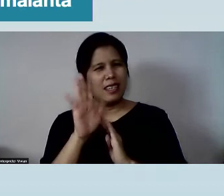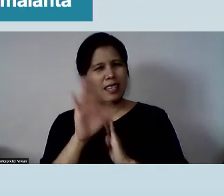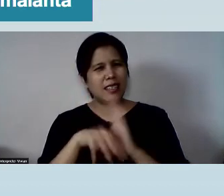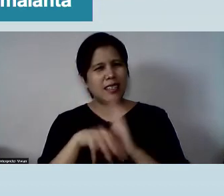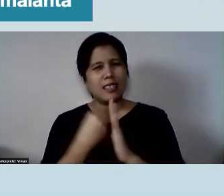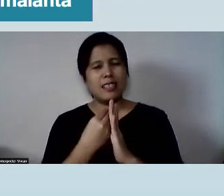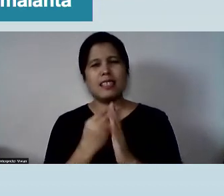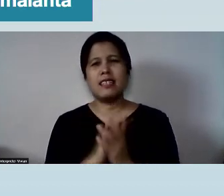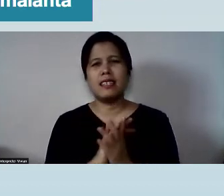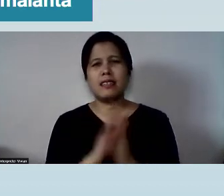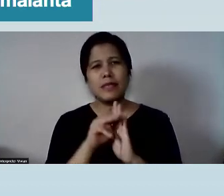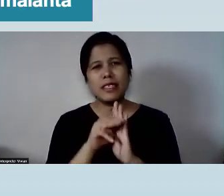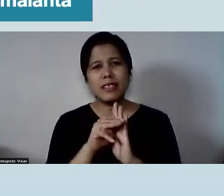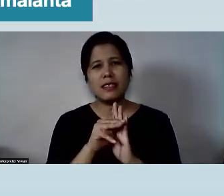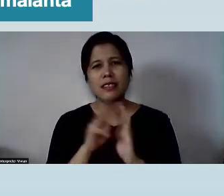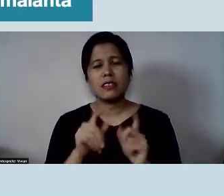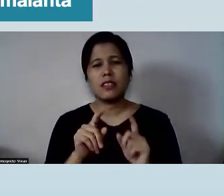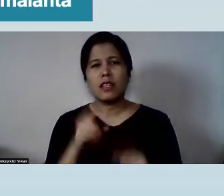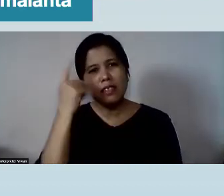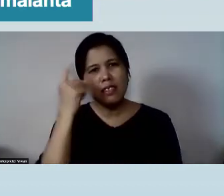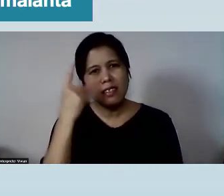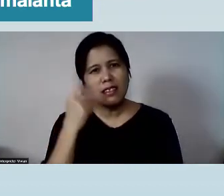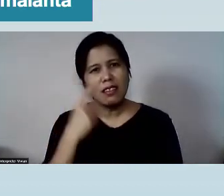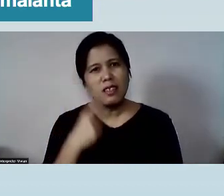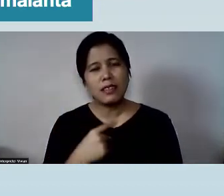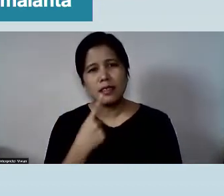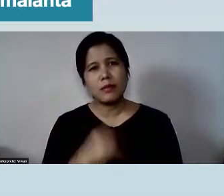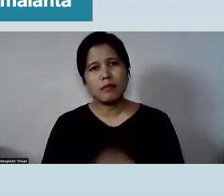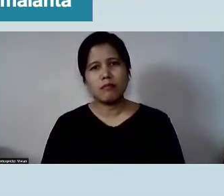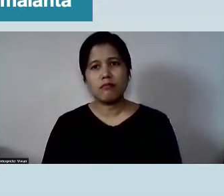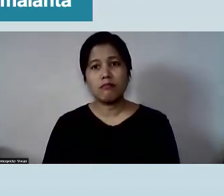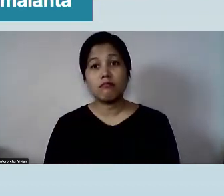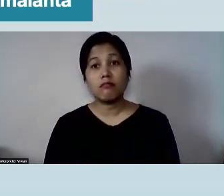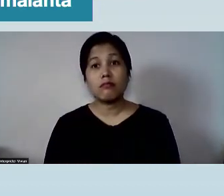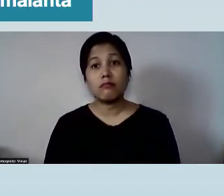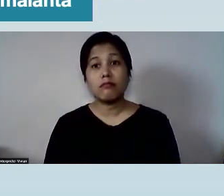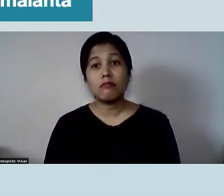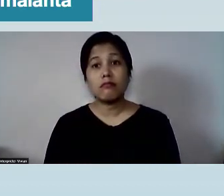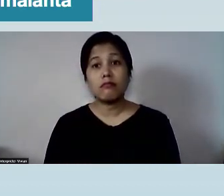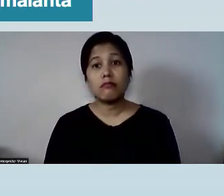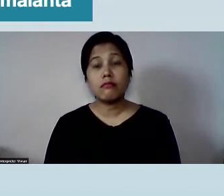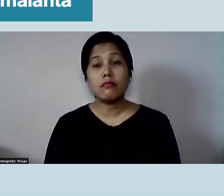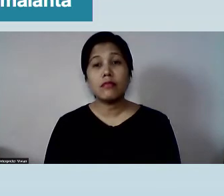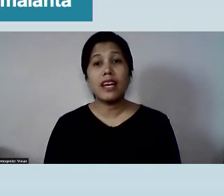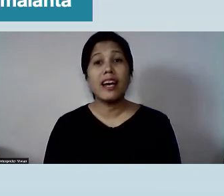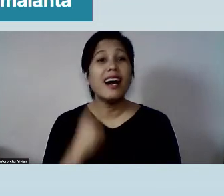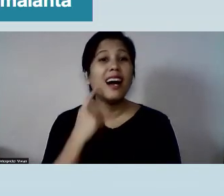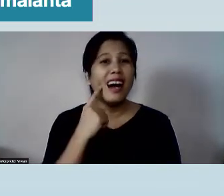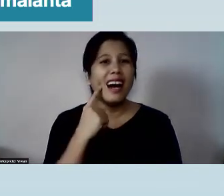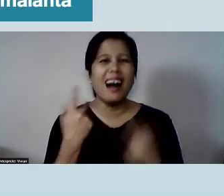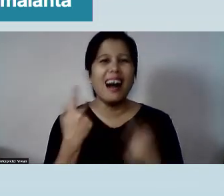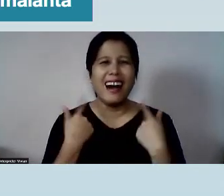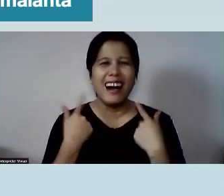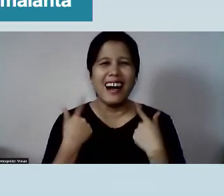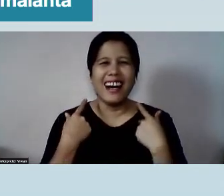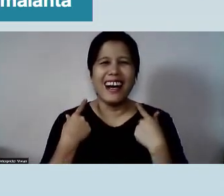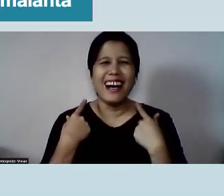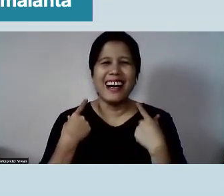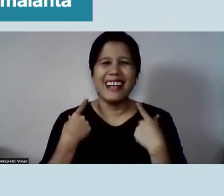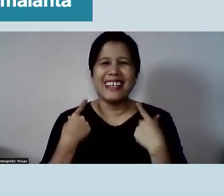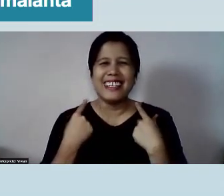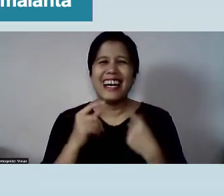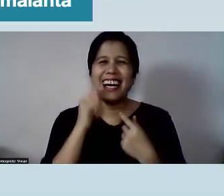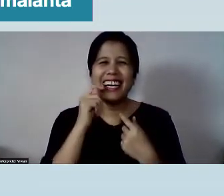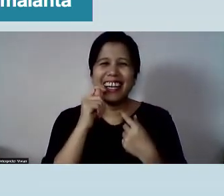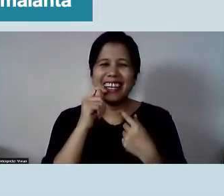ng tatay, anak, anong naintindihan mo sa sinabi ko? Sabi ng bata, dad, meron kang gold crown dun sa taas. Siguro